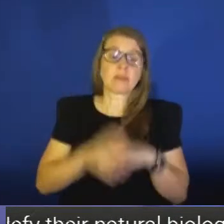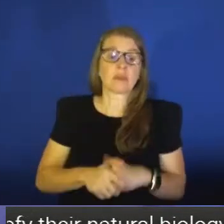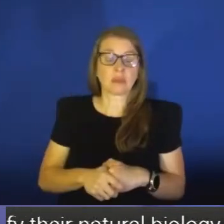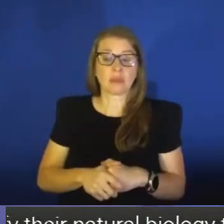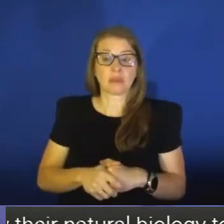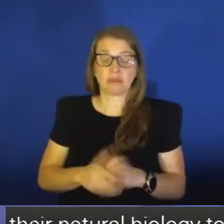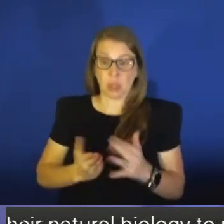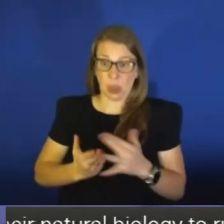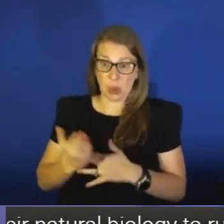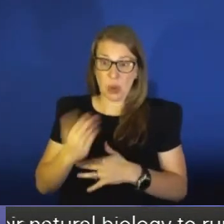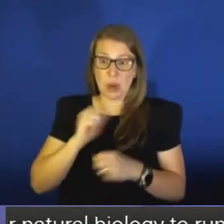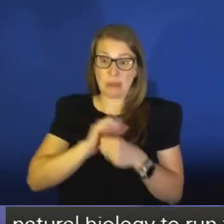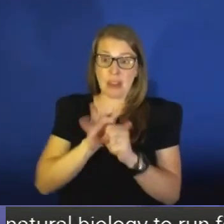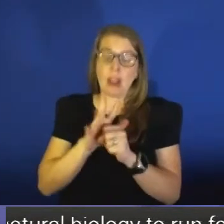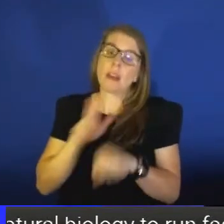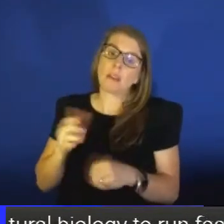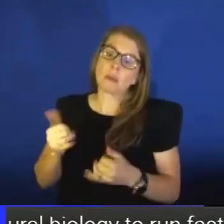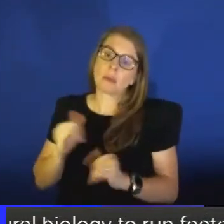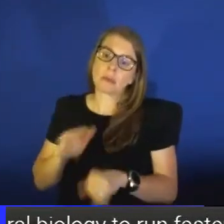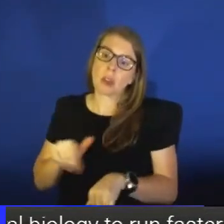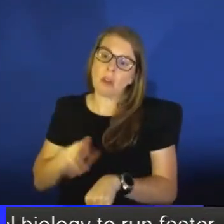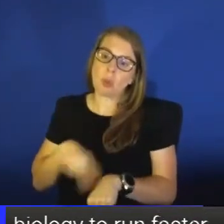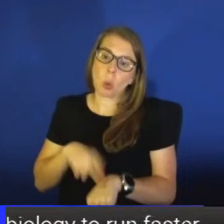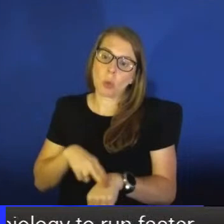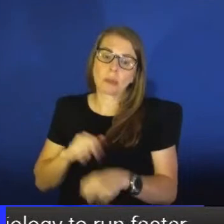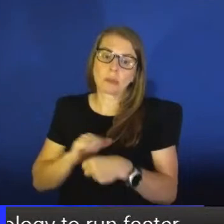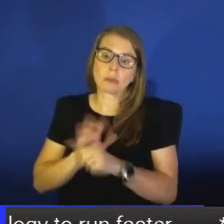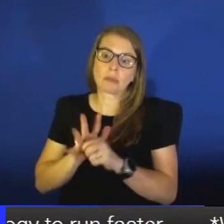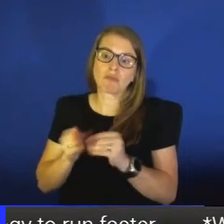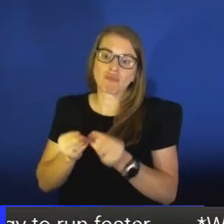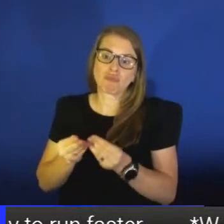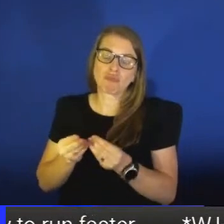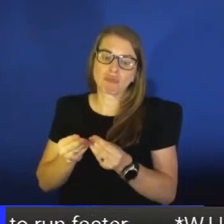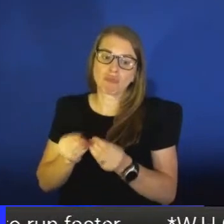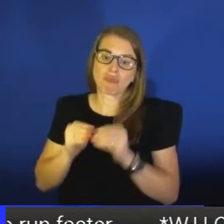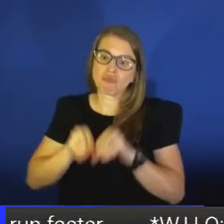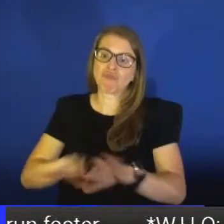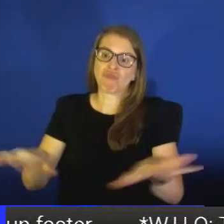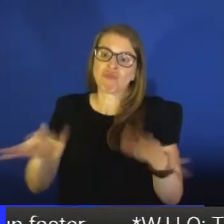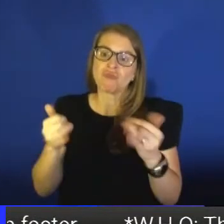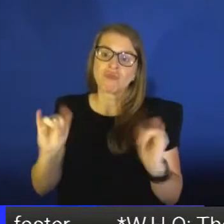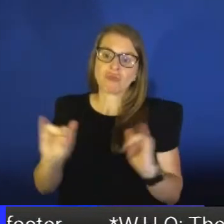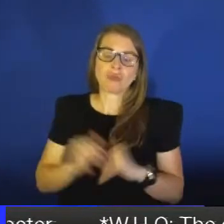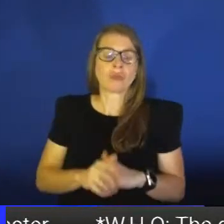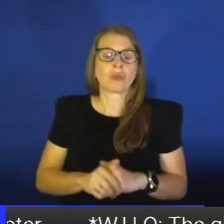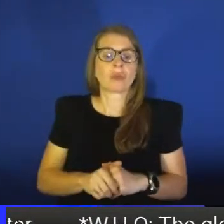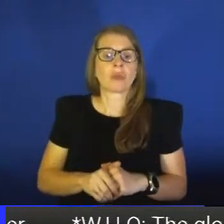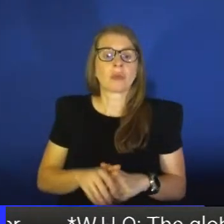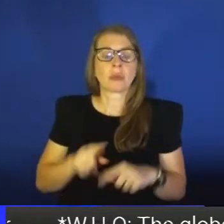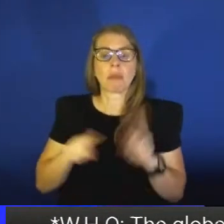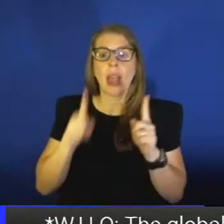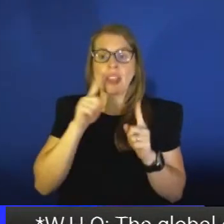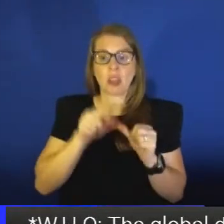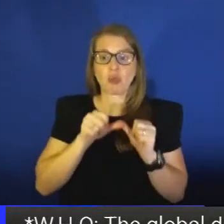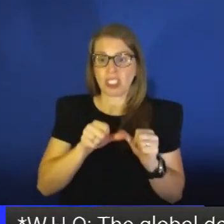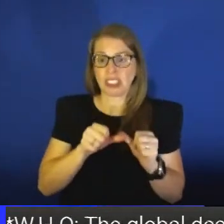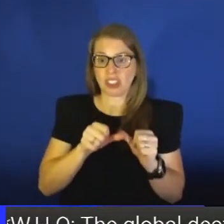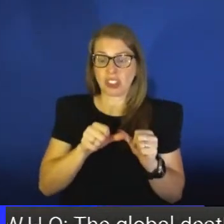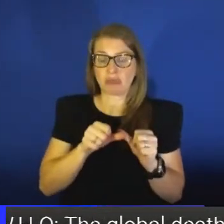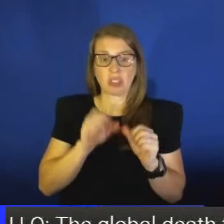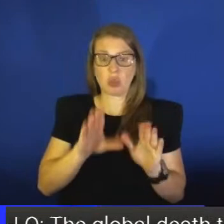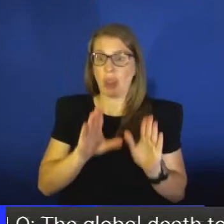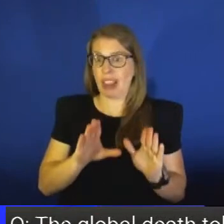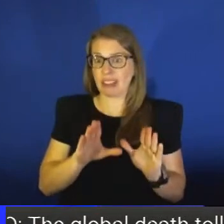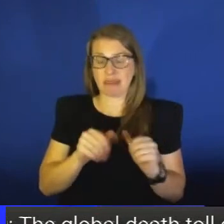pandemic. We're still, of course, and a bit of that as well. But I think the retention was great. I'm